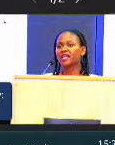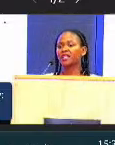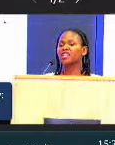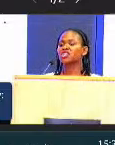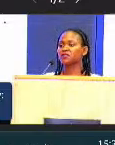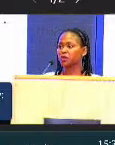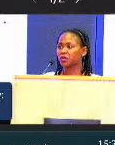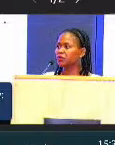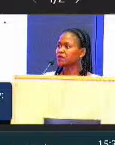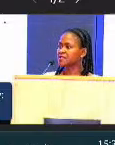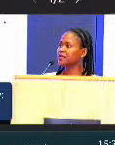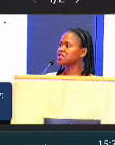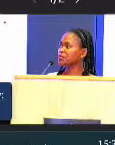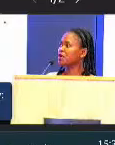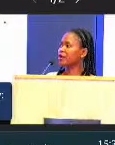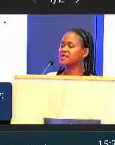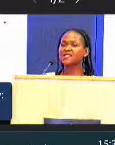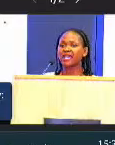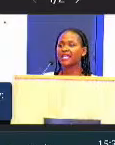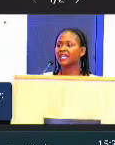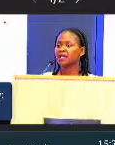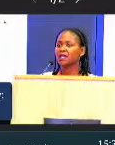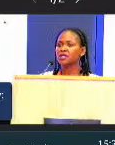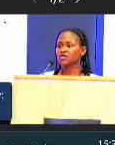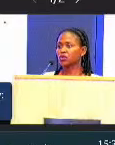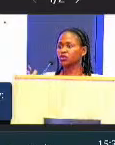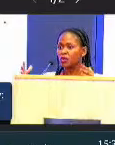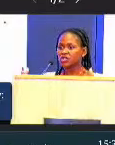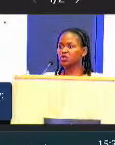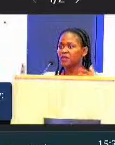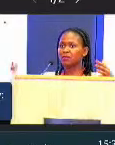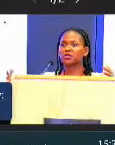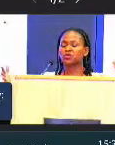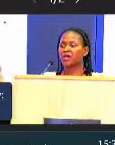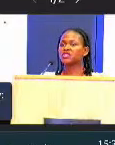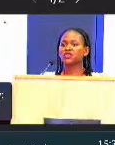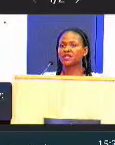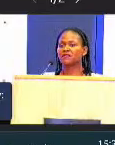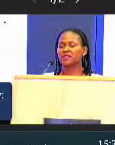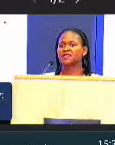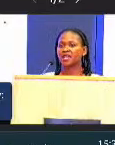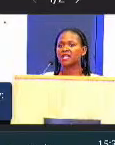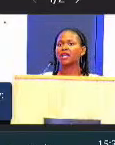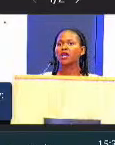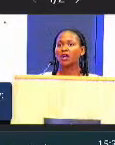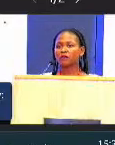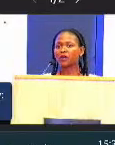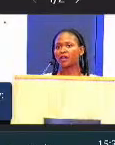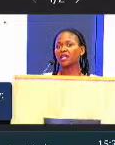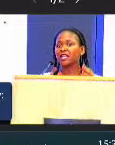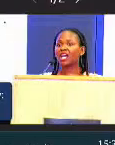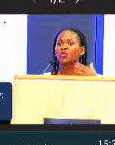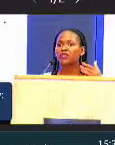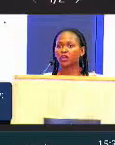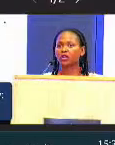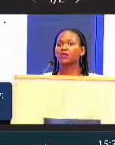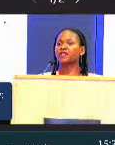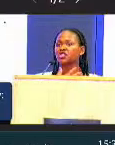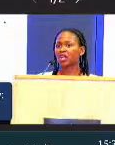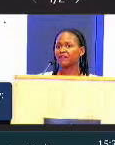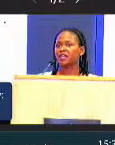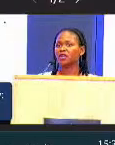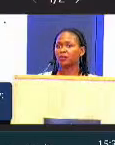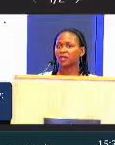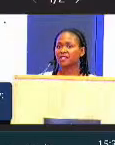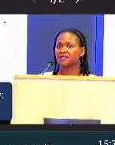scale energy for growth. Somebody spoke about scaling. So you want to be able to pace yourself in the scaling of, in line with your growth and